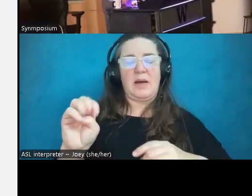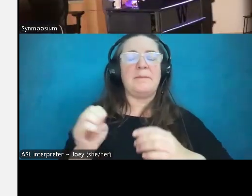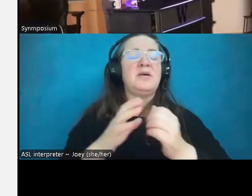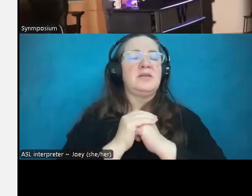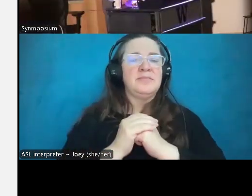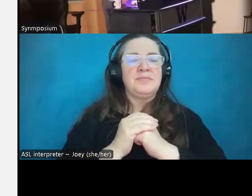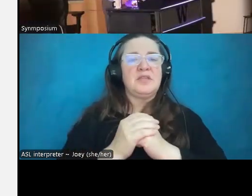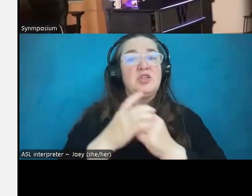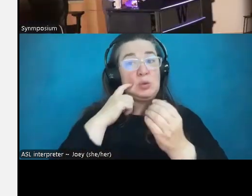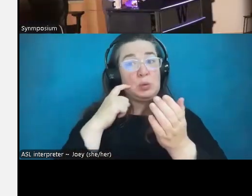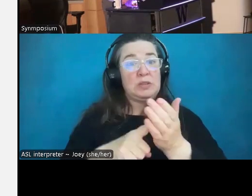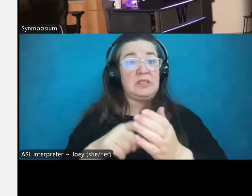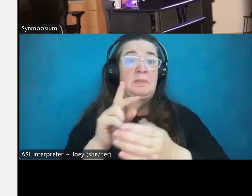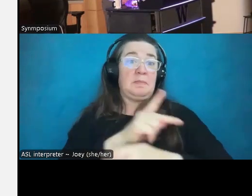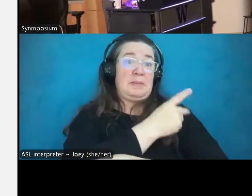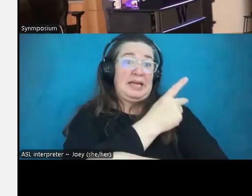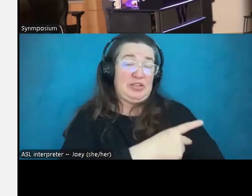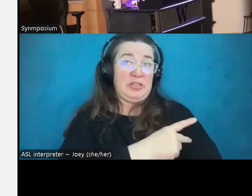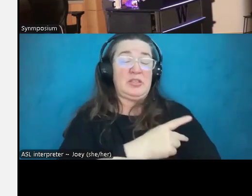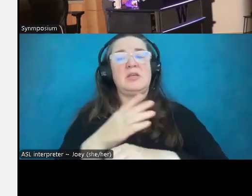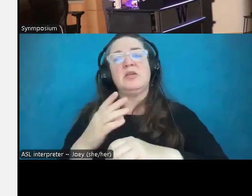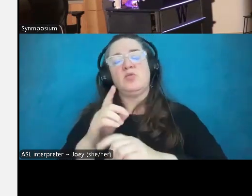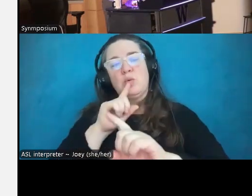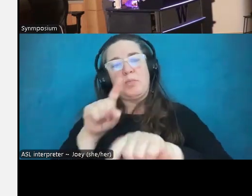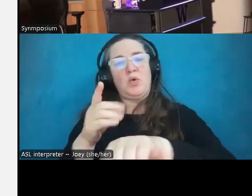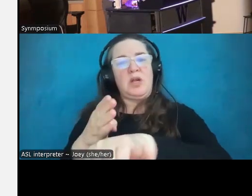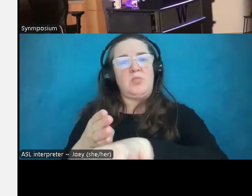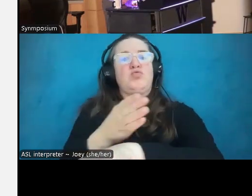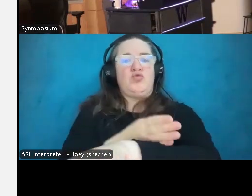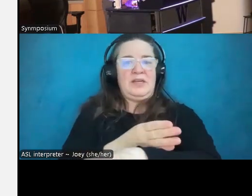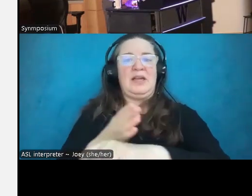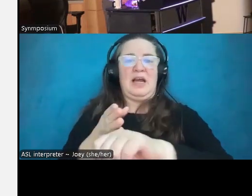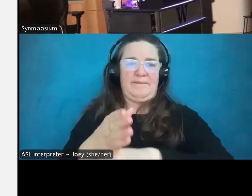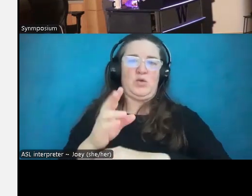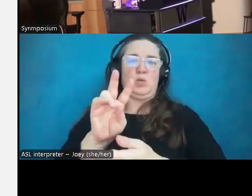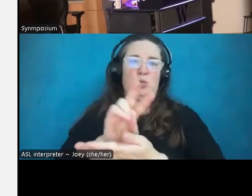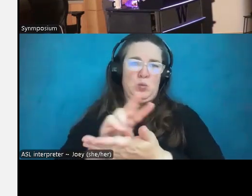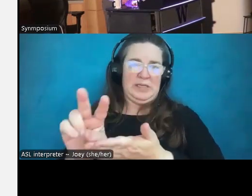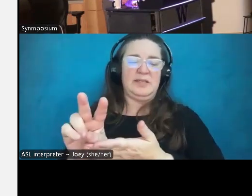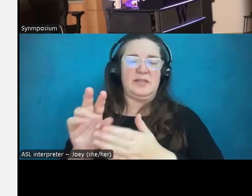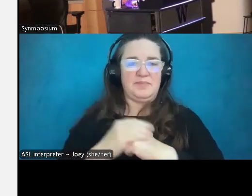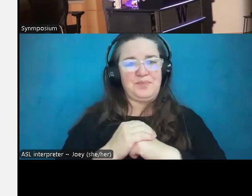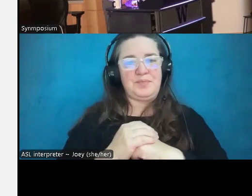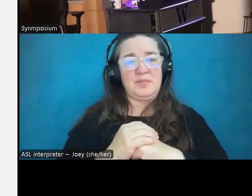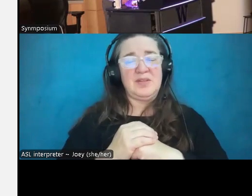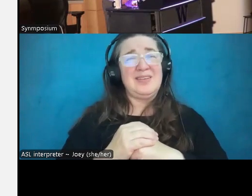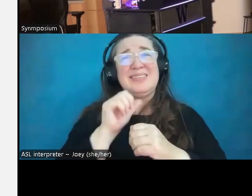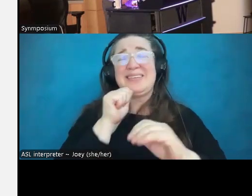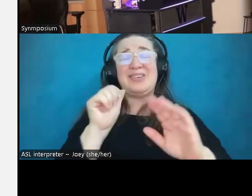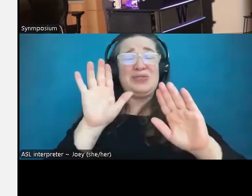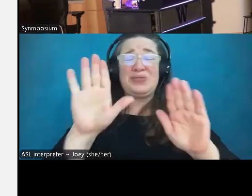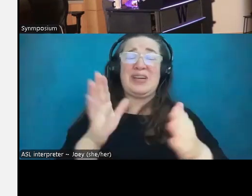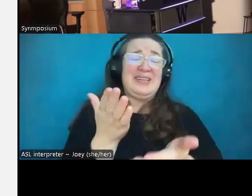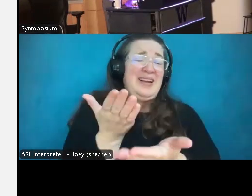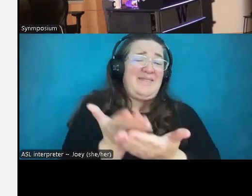really reported improvement. So I think it's not great evidence, but there's enough evidence, and I've personally had enough patients say it's